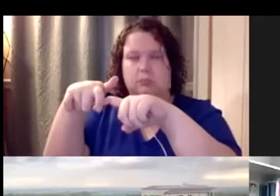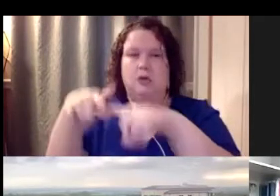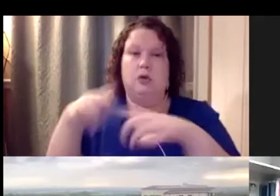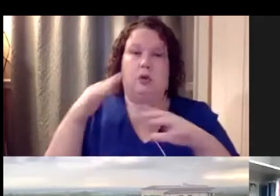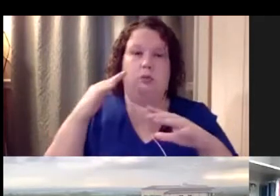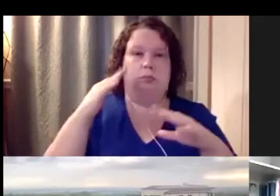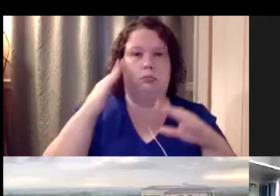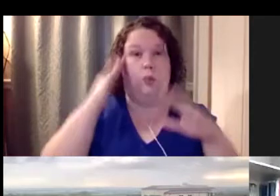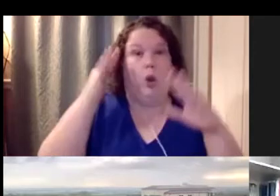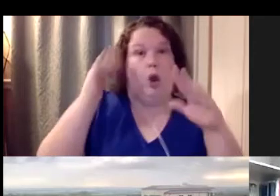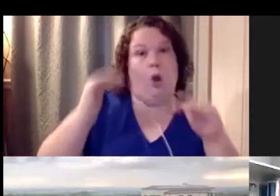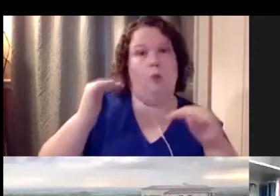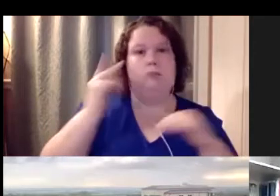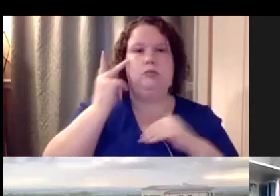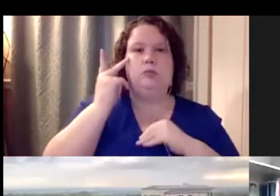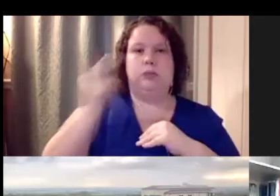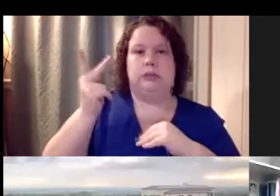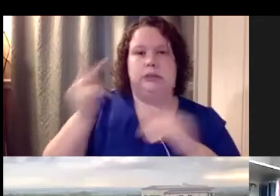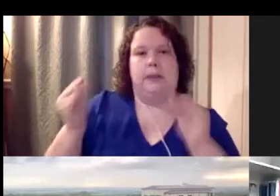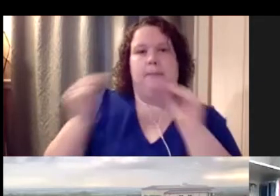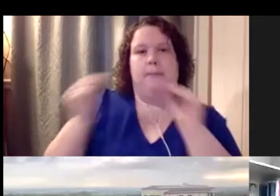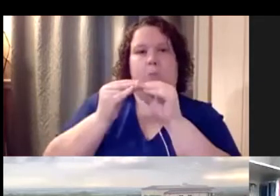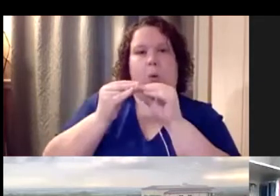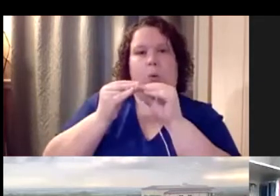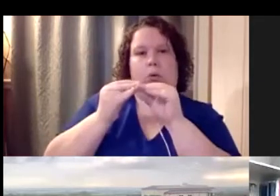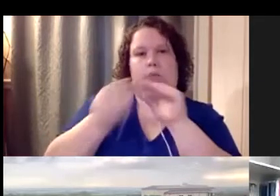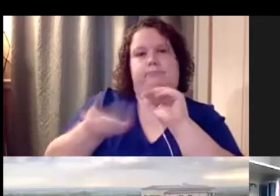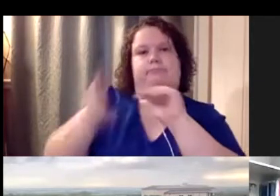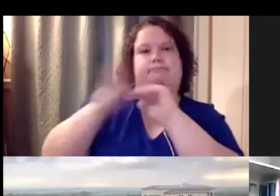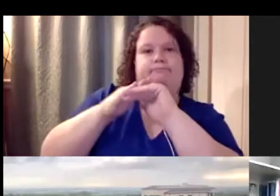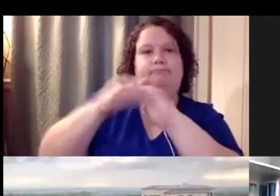again. Also, the millennials are